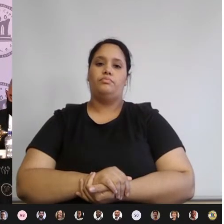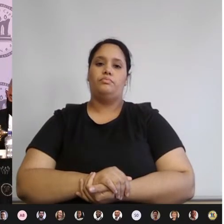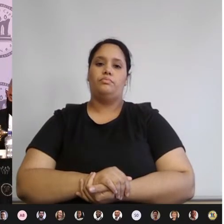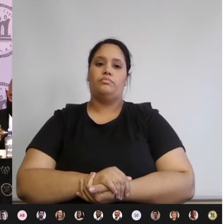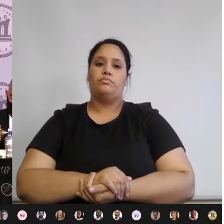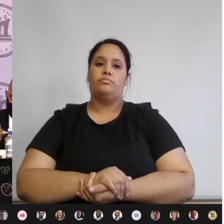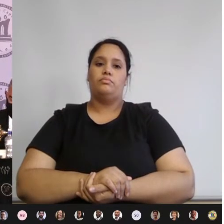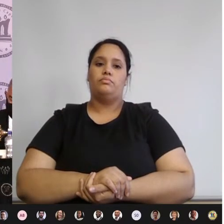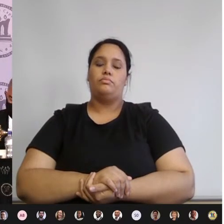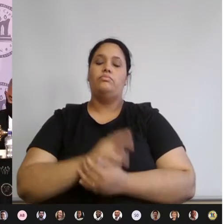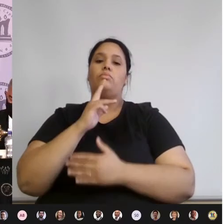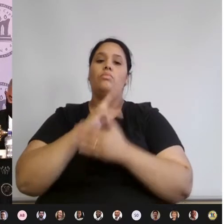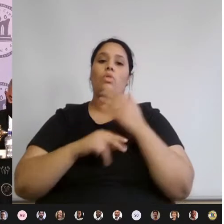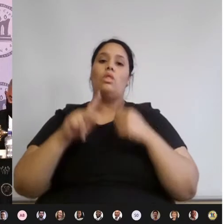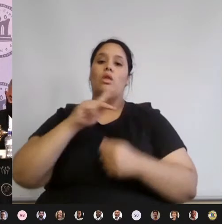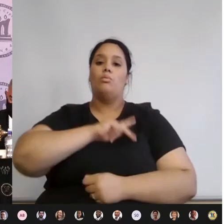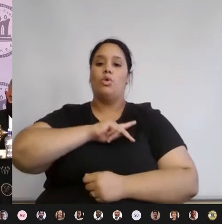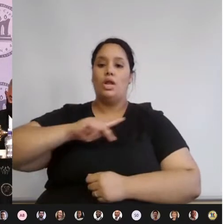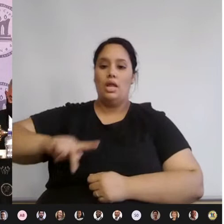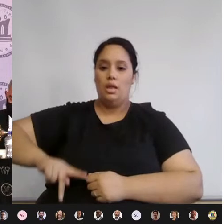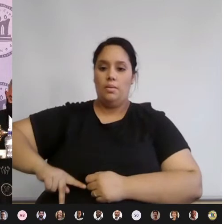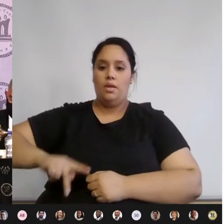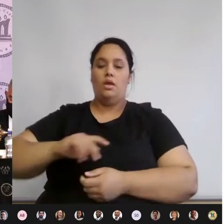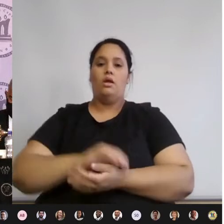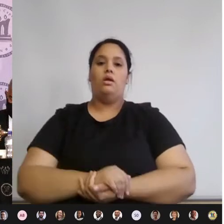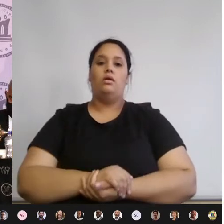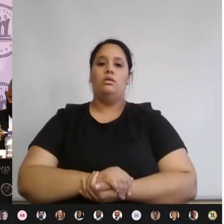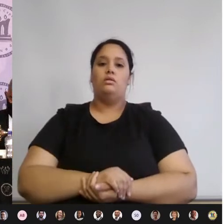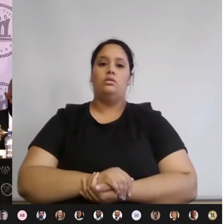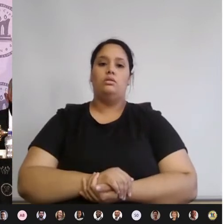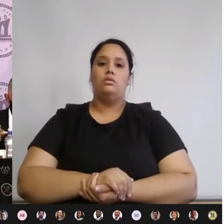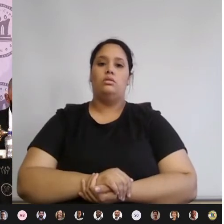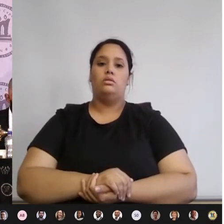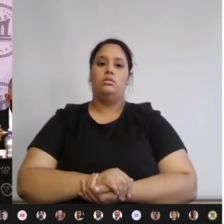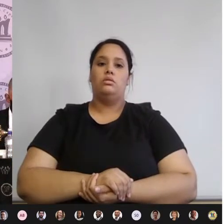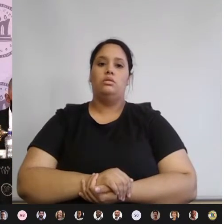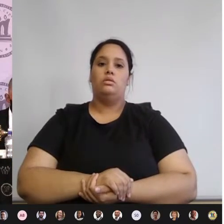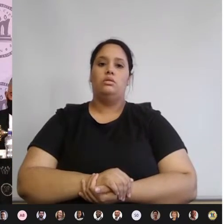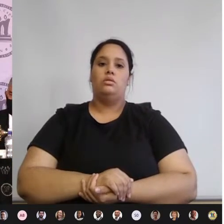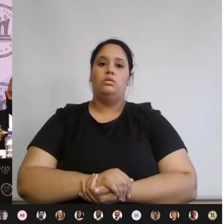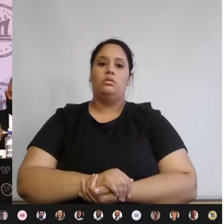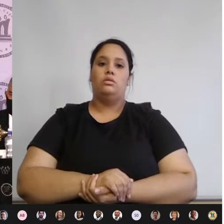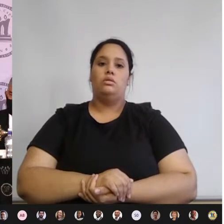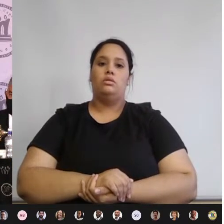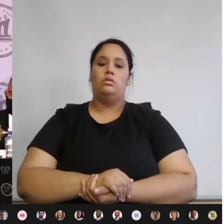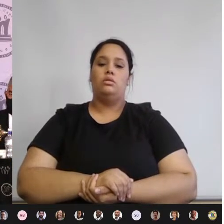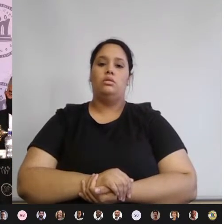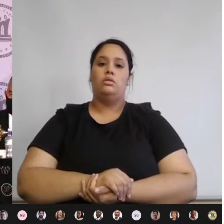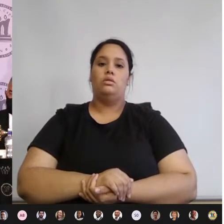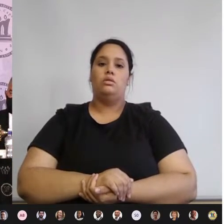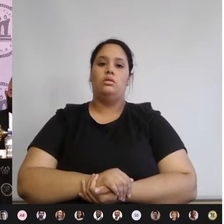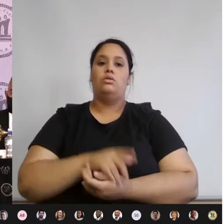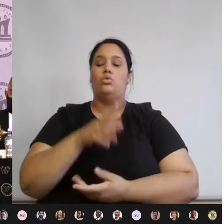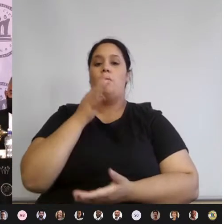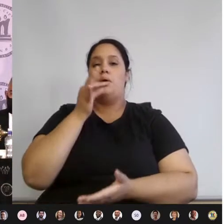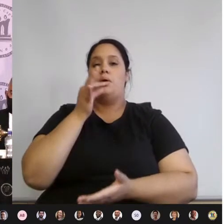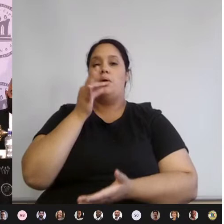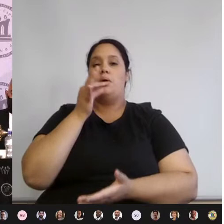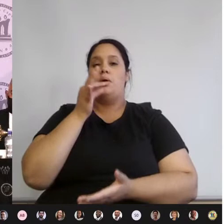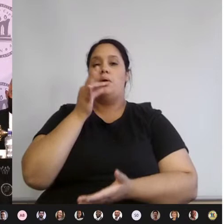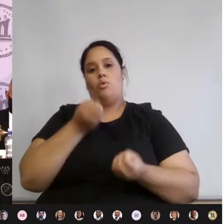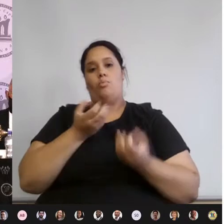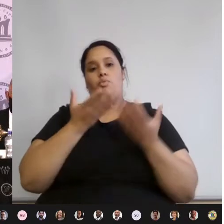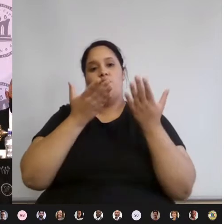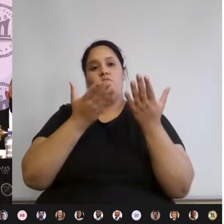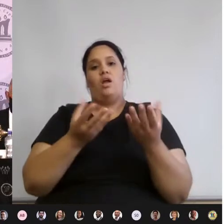Honorable Premier, the gesture to give the flowers to the families of the 4